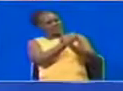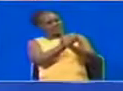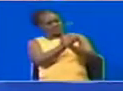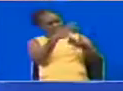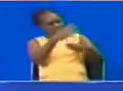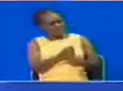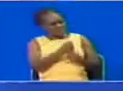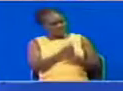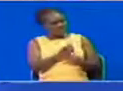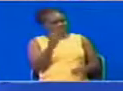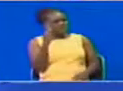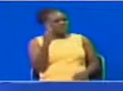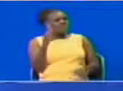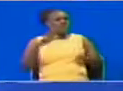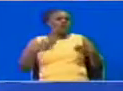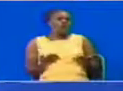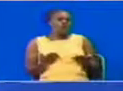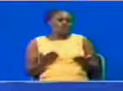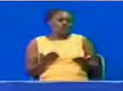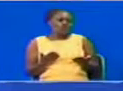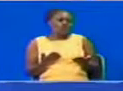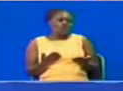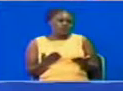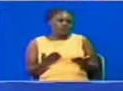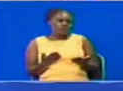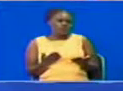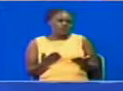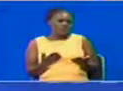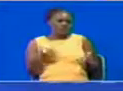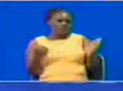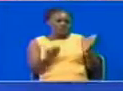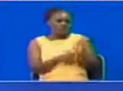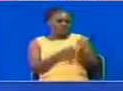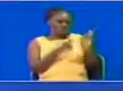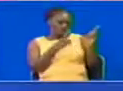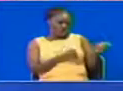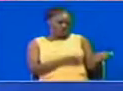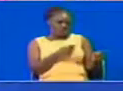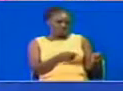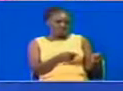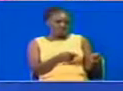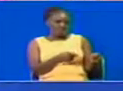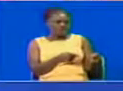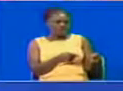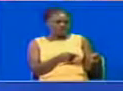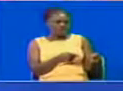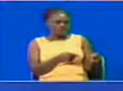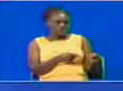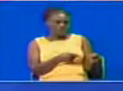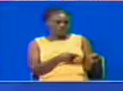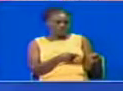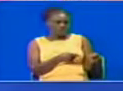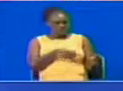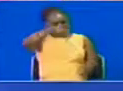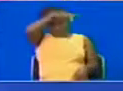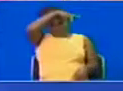has been happening under his watch or her watch? This is the tragedy of the report. In the event that degrees are revoked, are